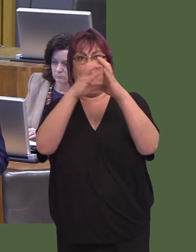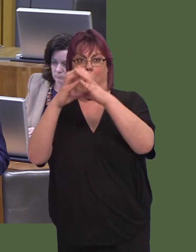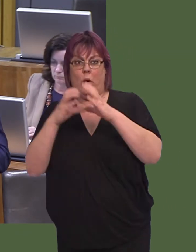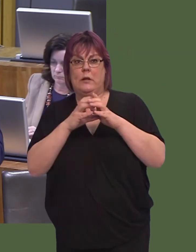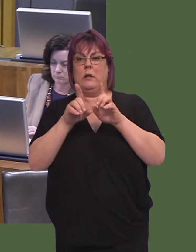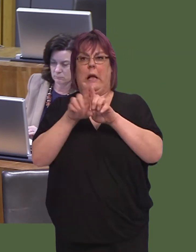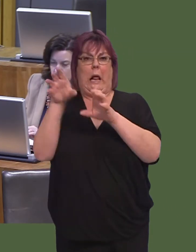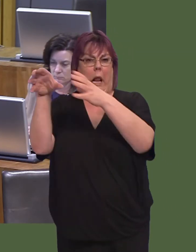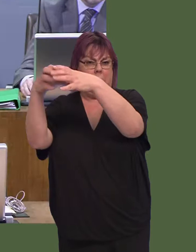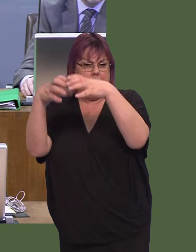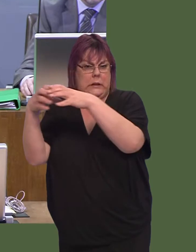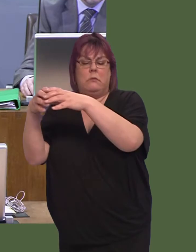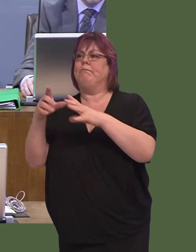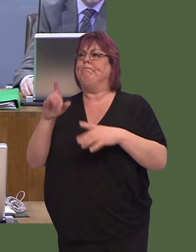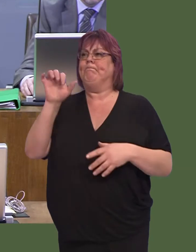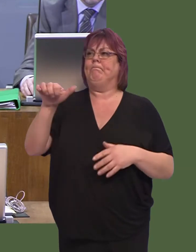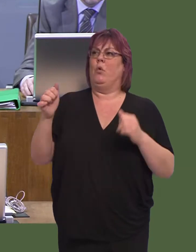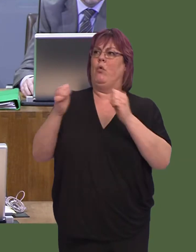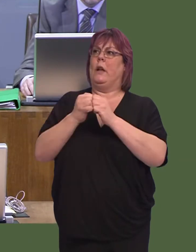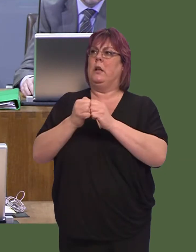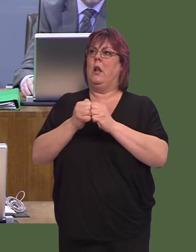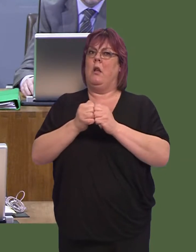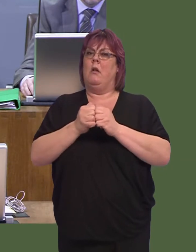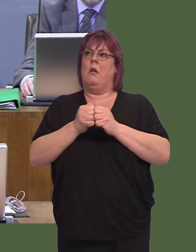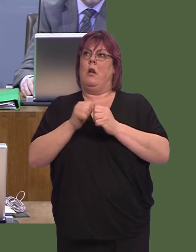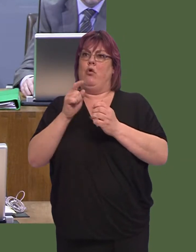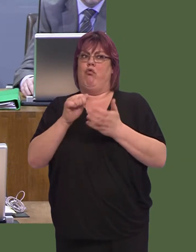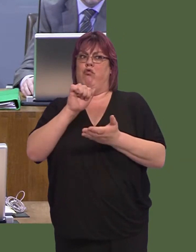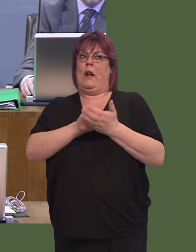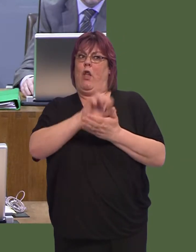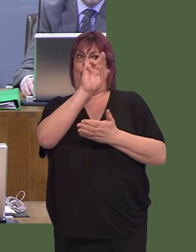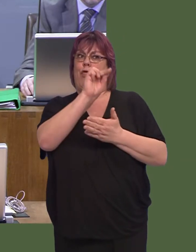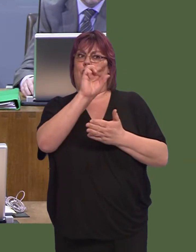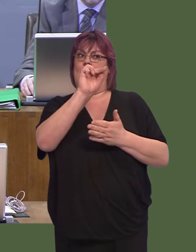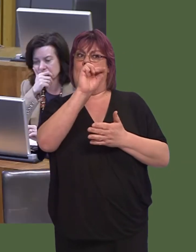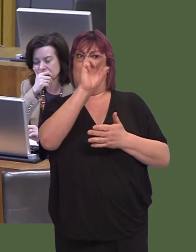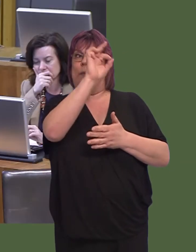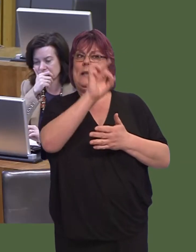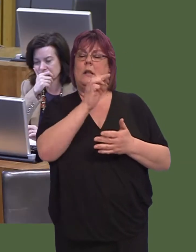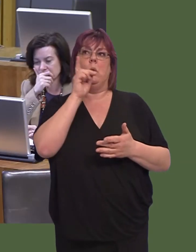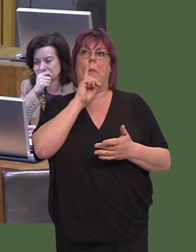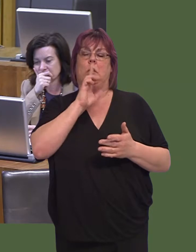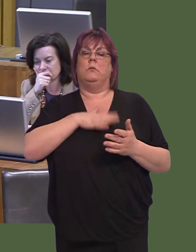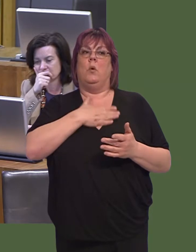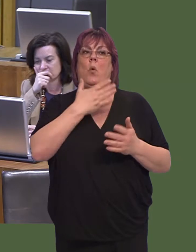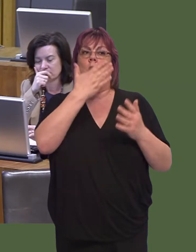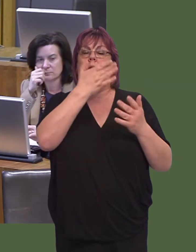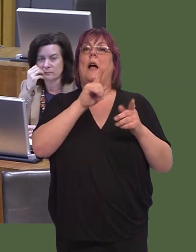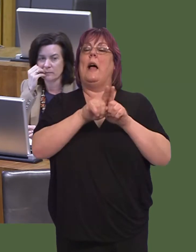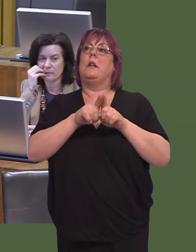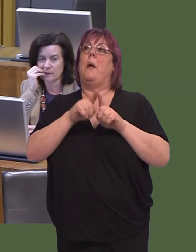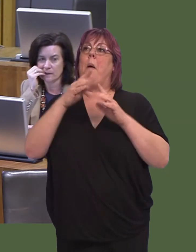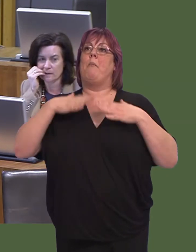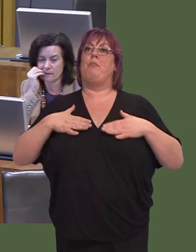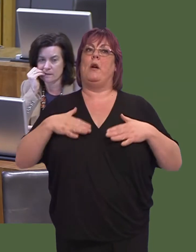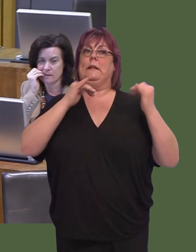clusters to improve the screening uptake. She is quite correct in the figures that she quotes. More worryingly, Breast Test Wales have observed a